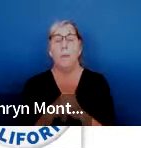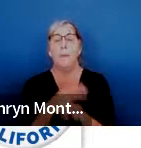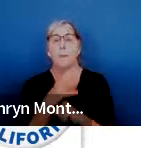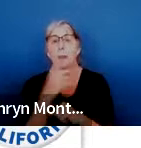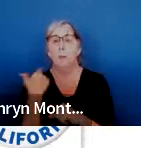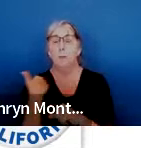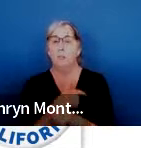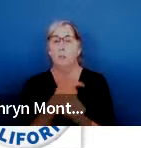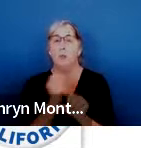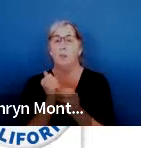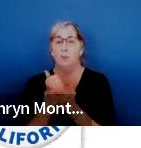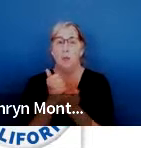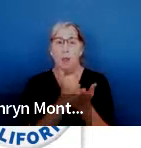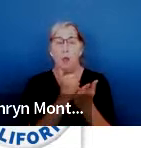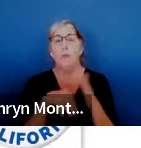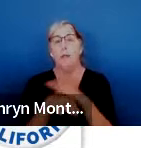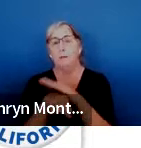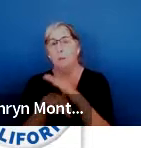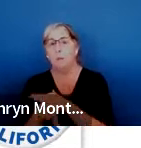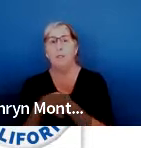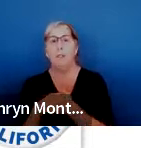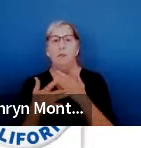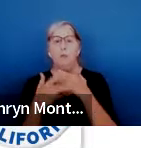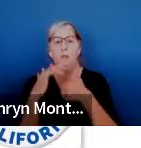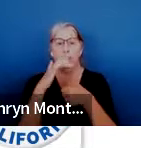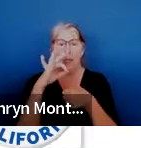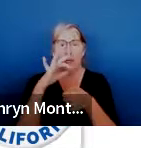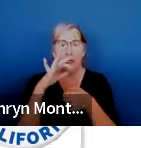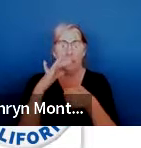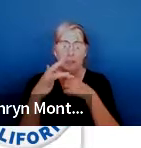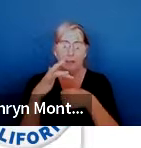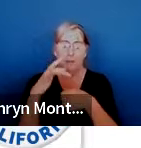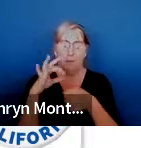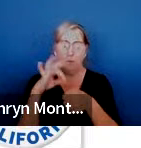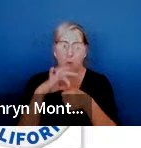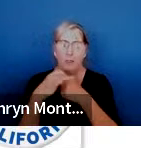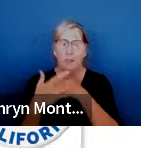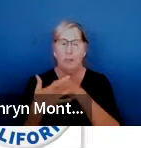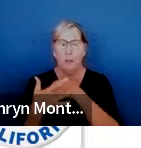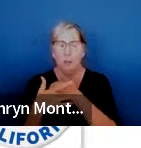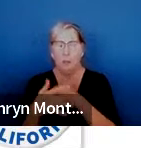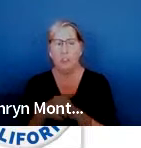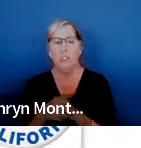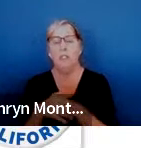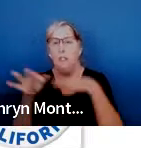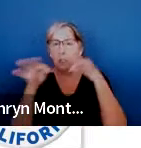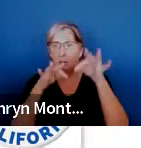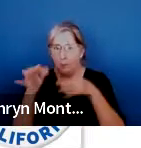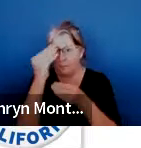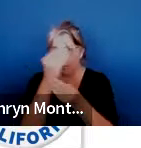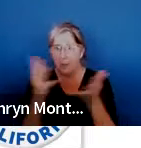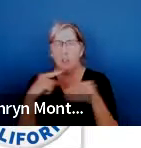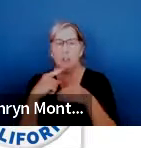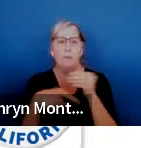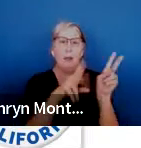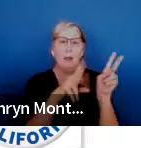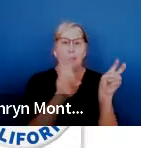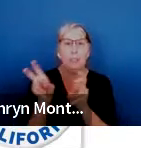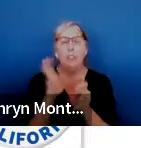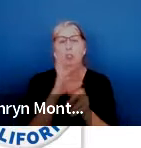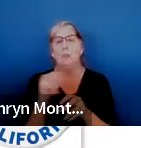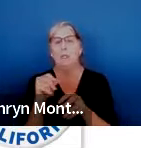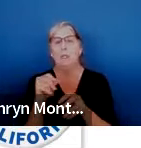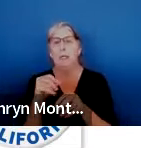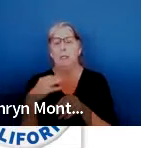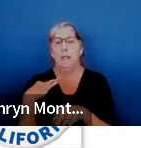voting technology and polling places, educating voters about issues and candidates, and promoting turnout of voters with